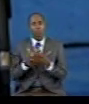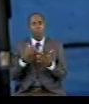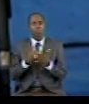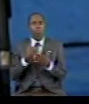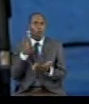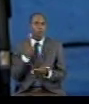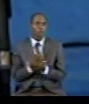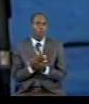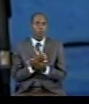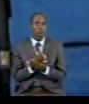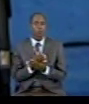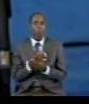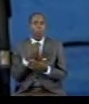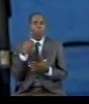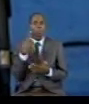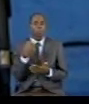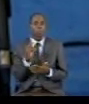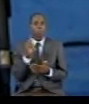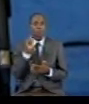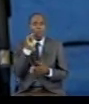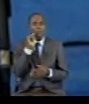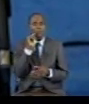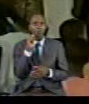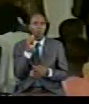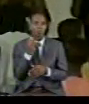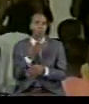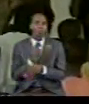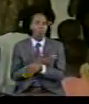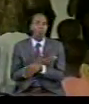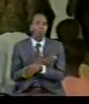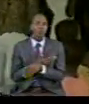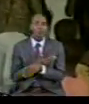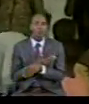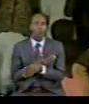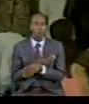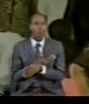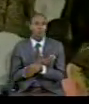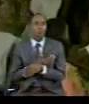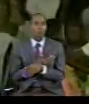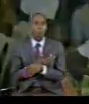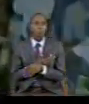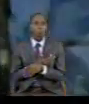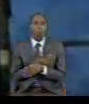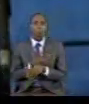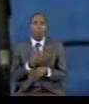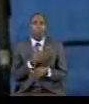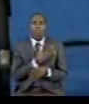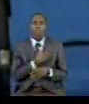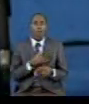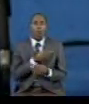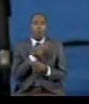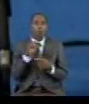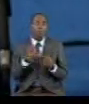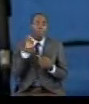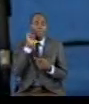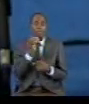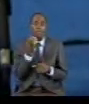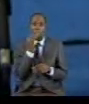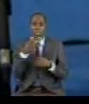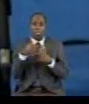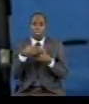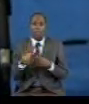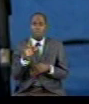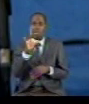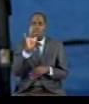can testify, when it has troubled me like that, I will not be able to eat. And when I eat after 8 o'clock in the evening,